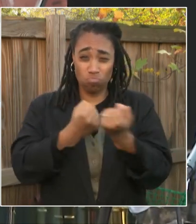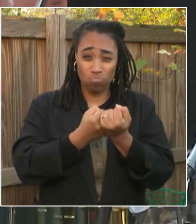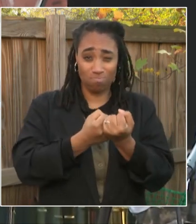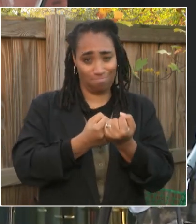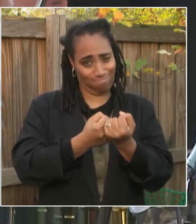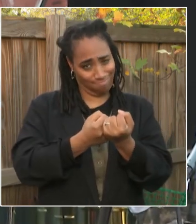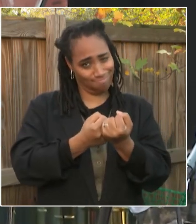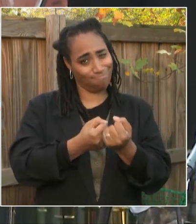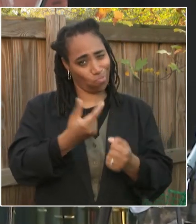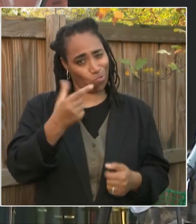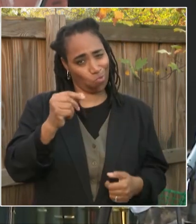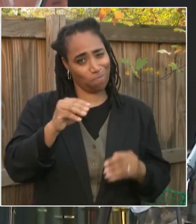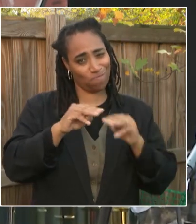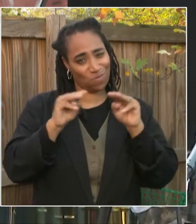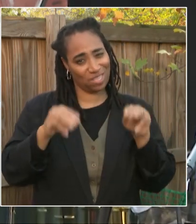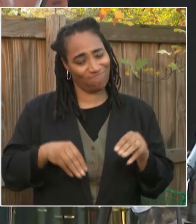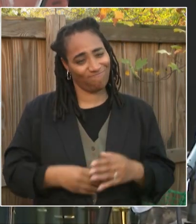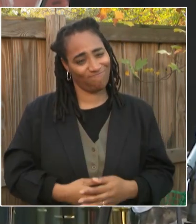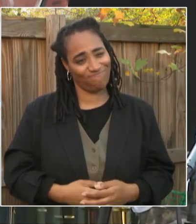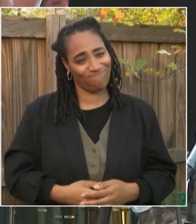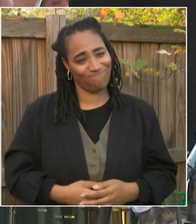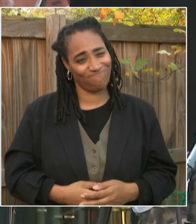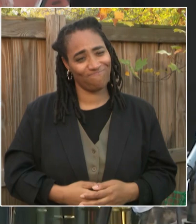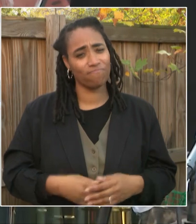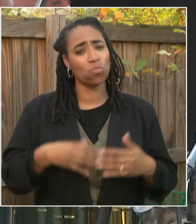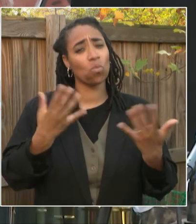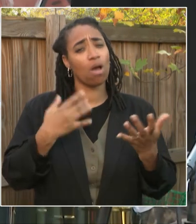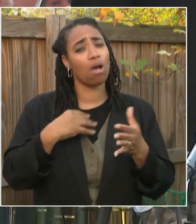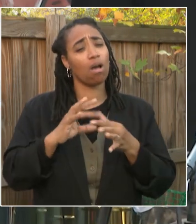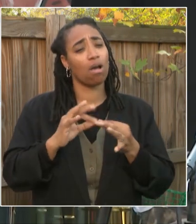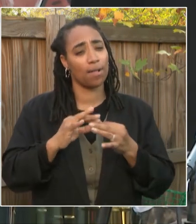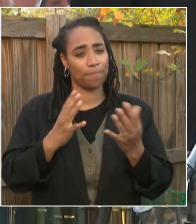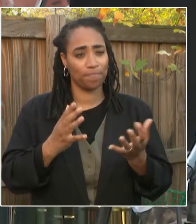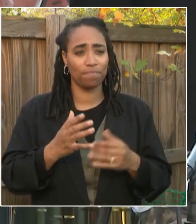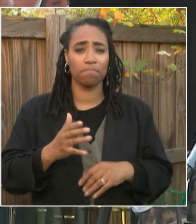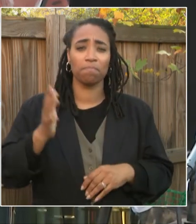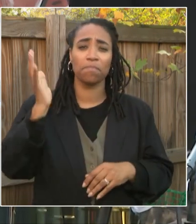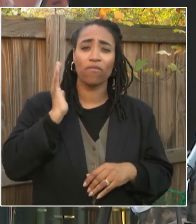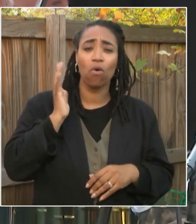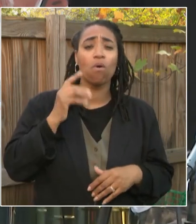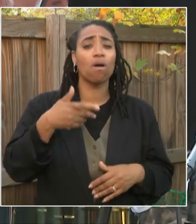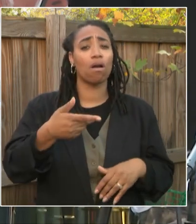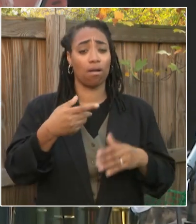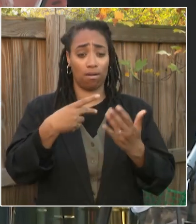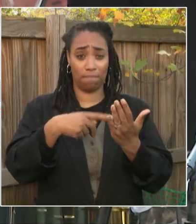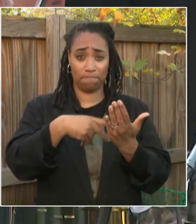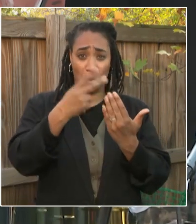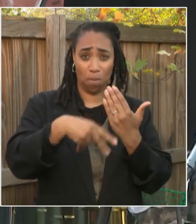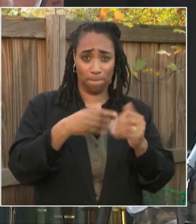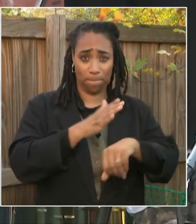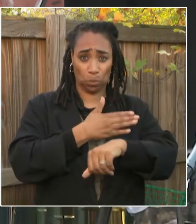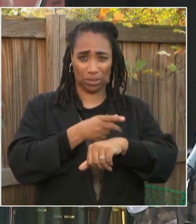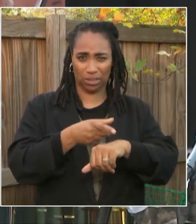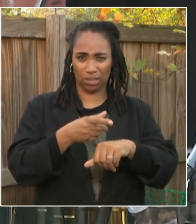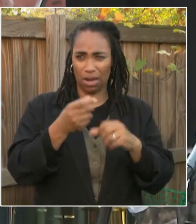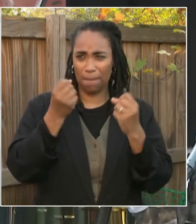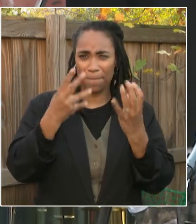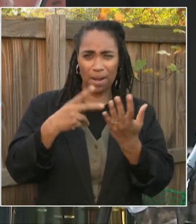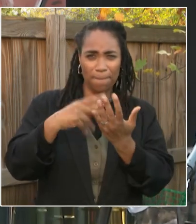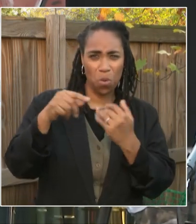great musical programs in the schools. And what we did, we graduated all these musicians. We had the